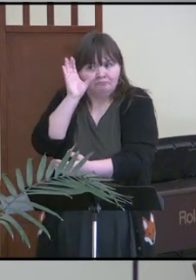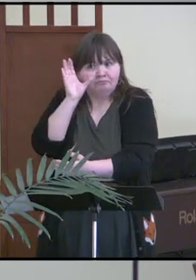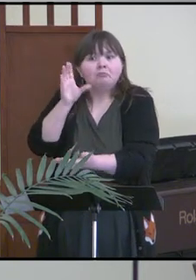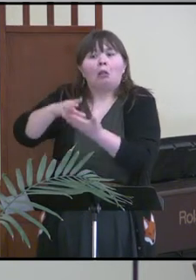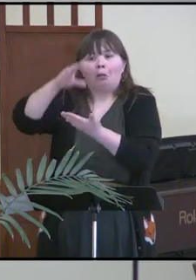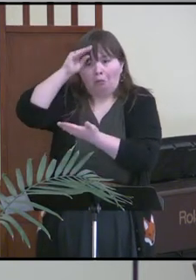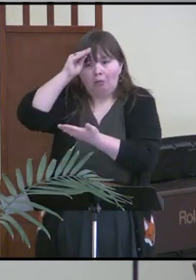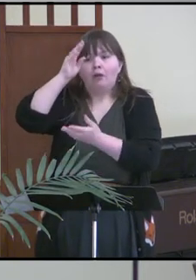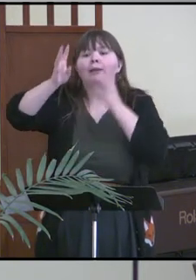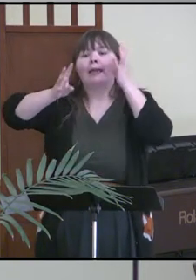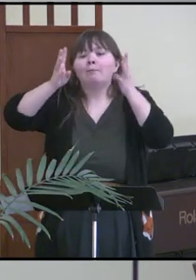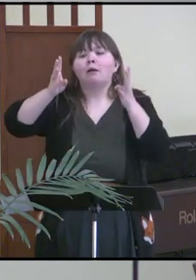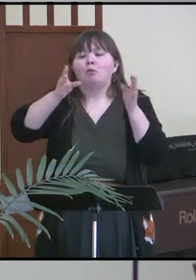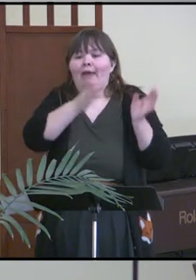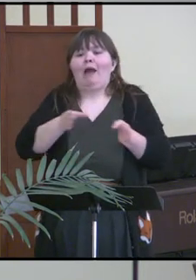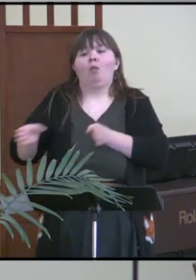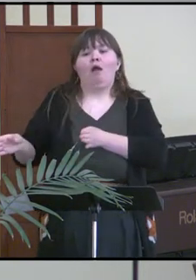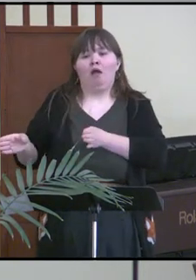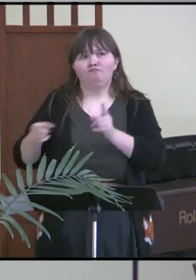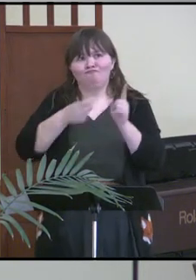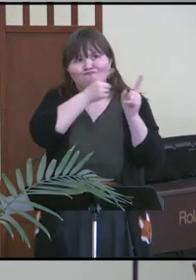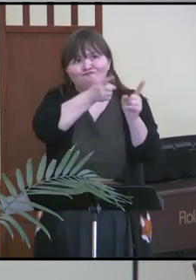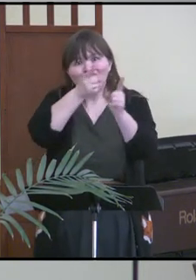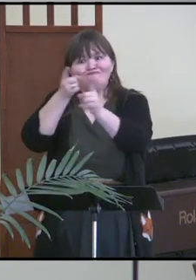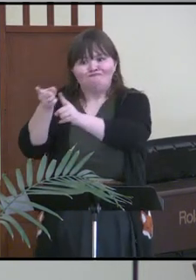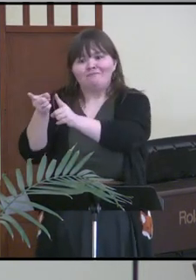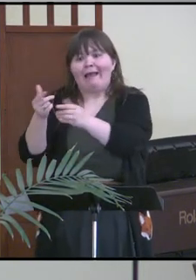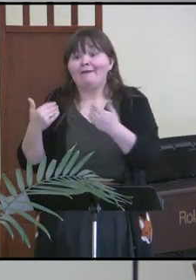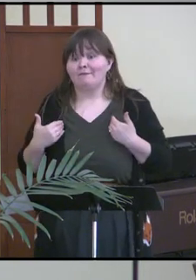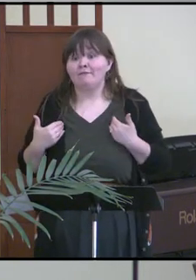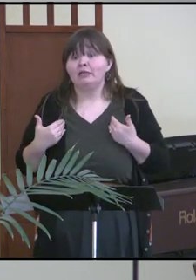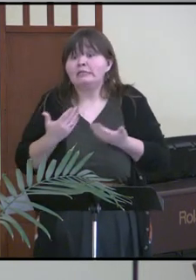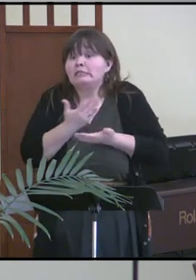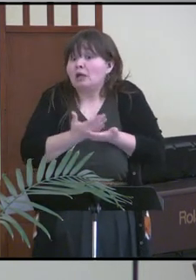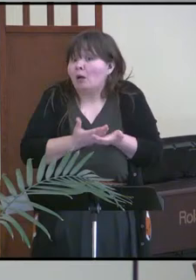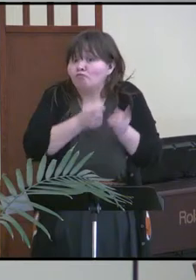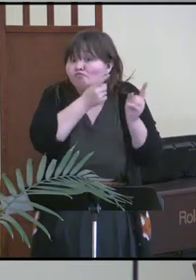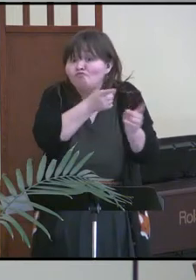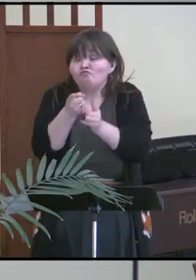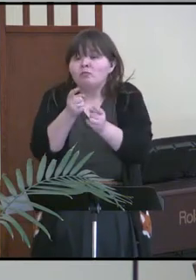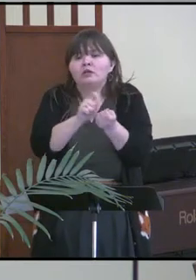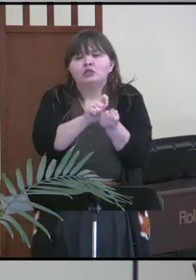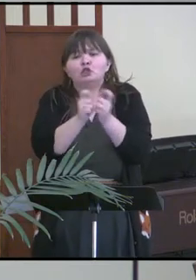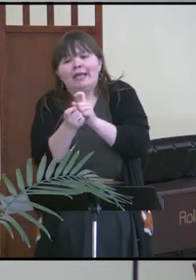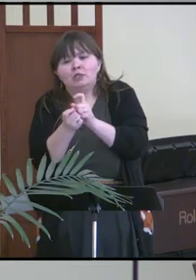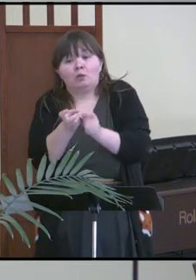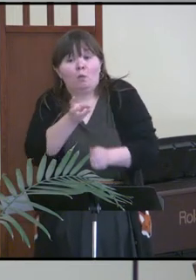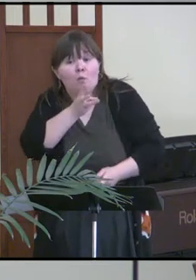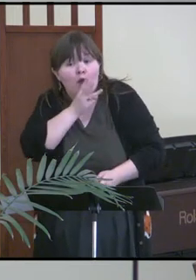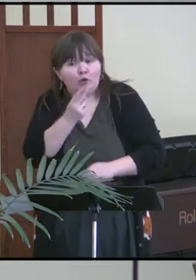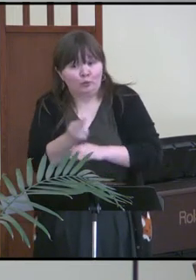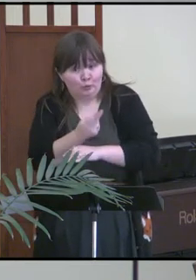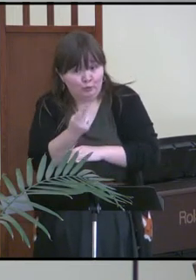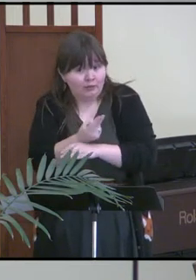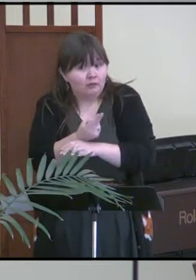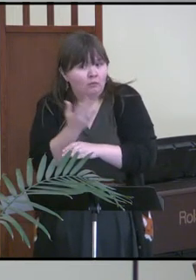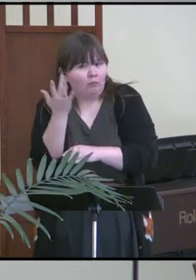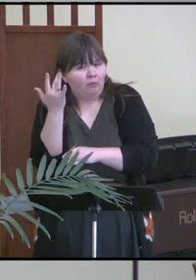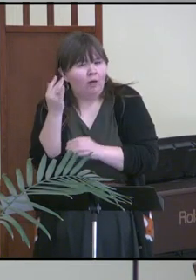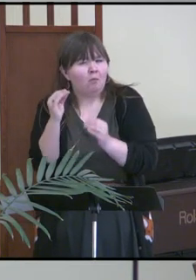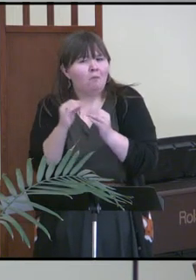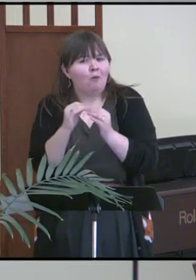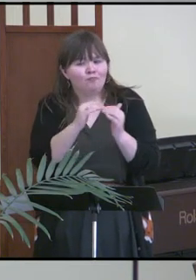with kind of an outline and some goals. And some of those goals are changing our water use so that it's